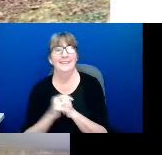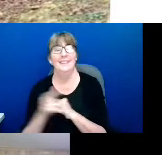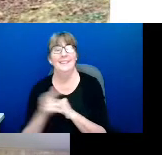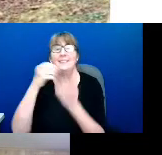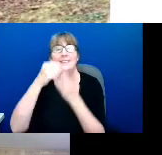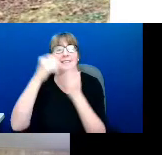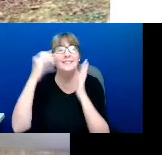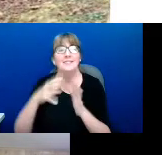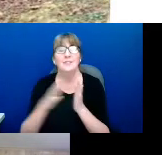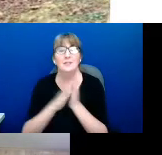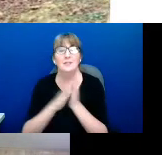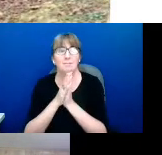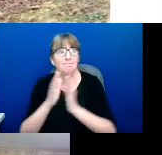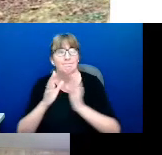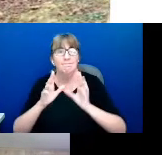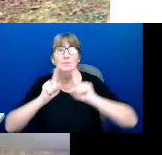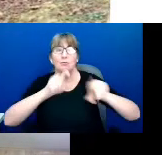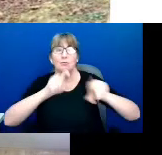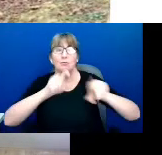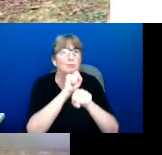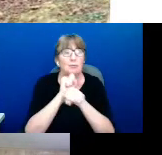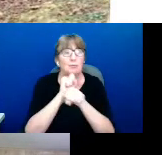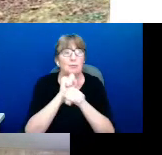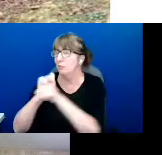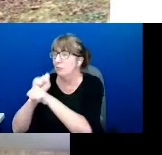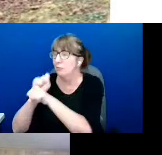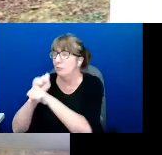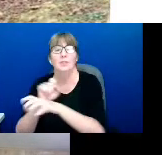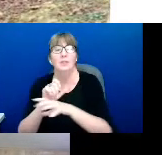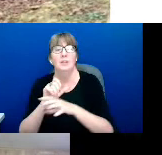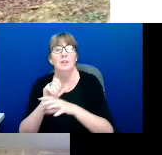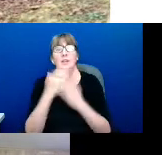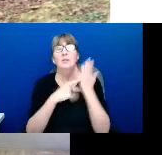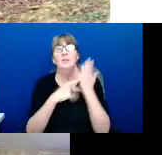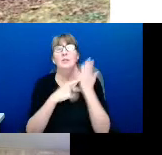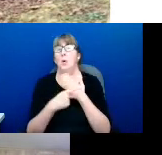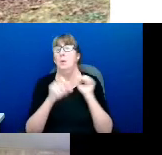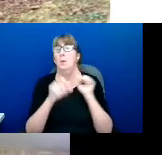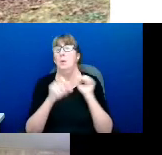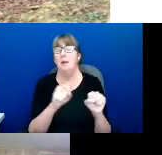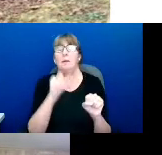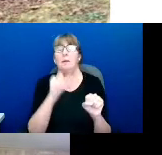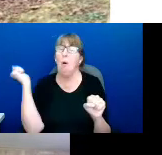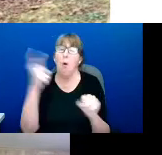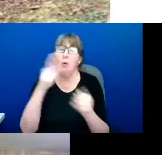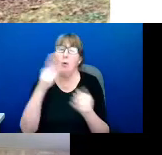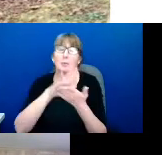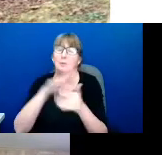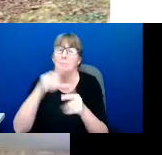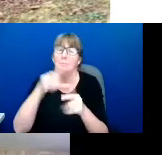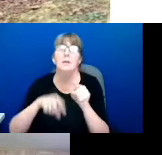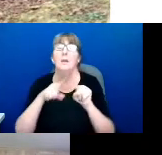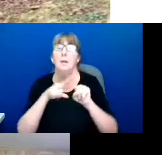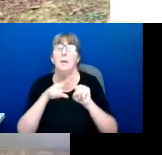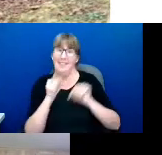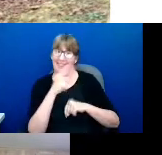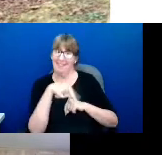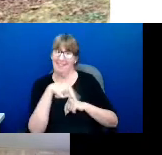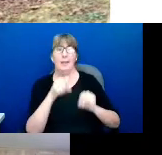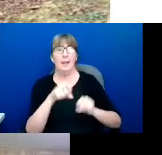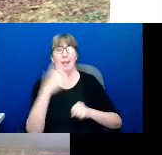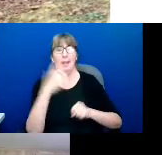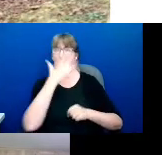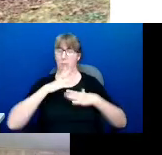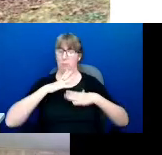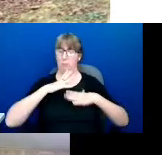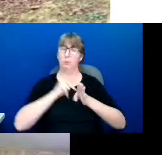site, in some programs, not all schools are able to do that, but these students that went out they look very professional when they